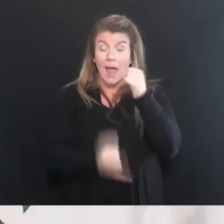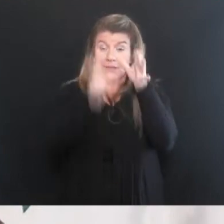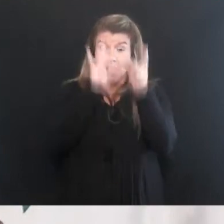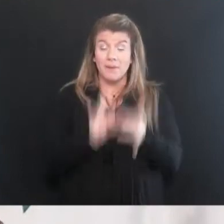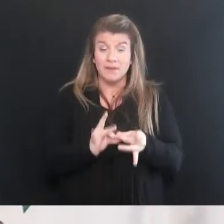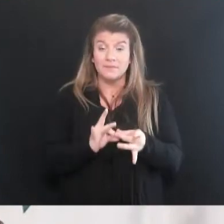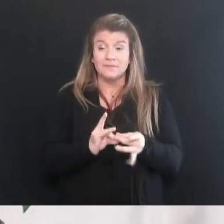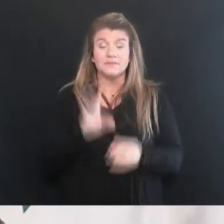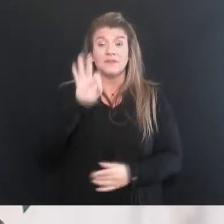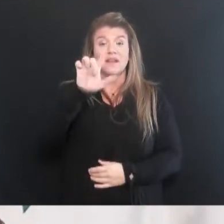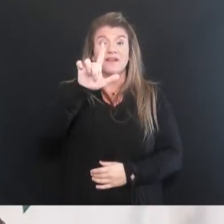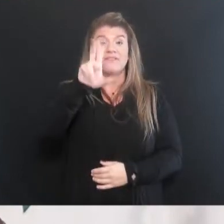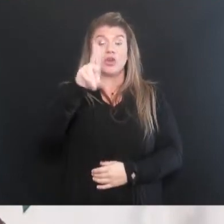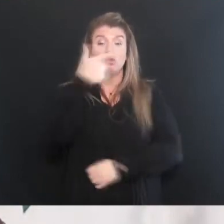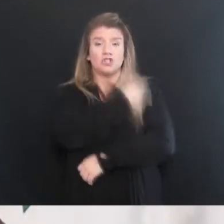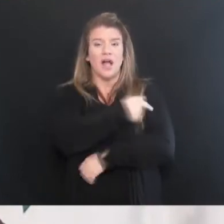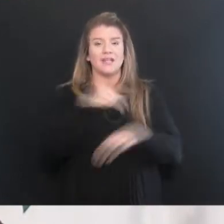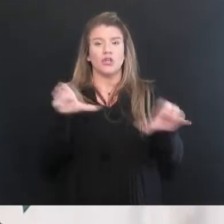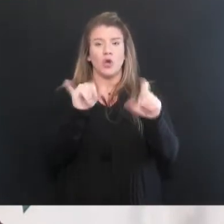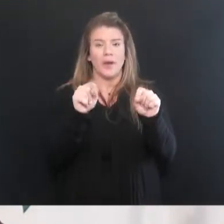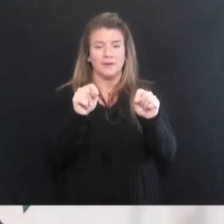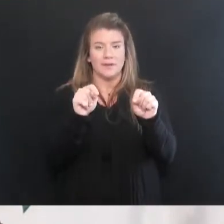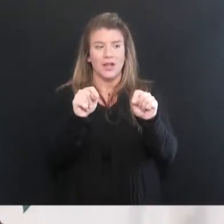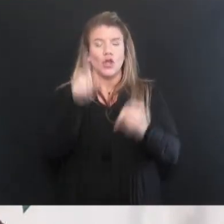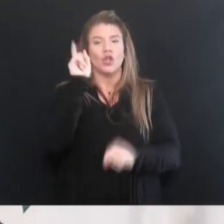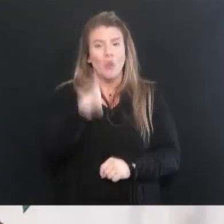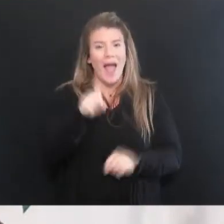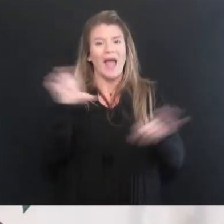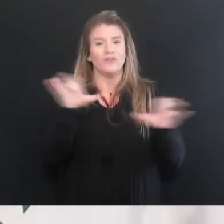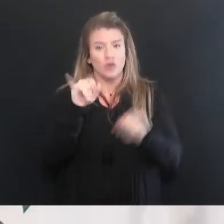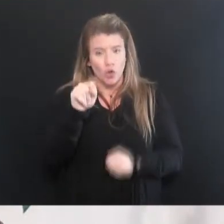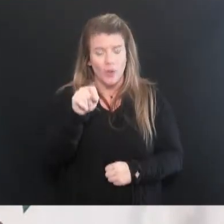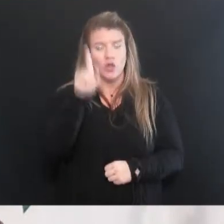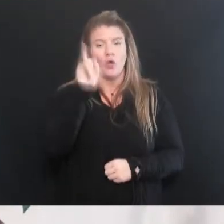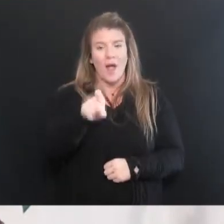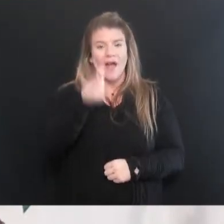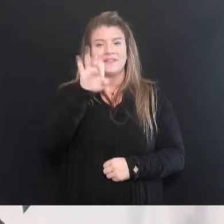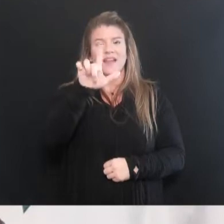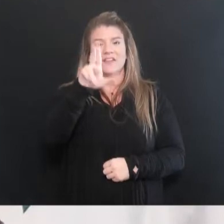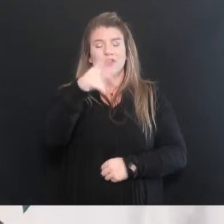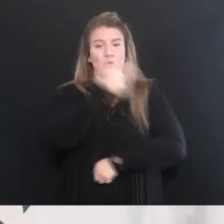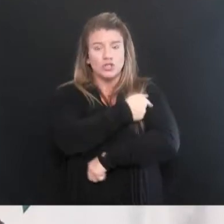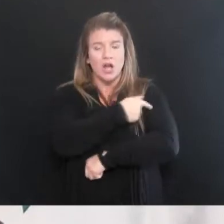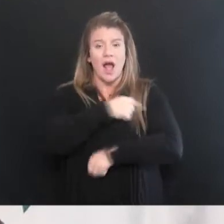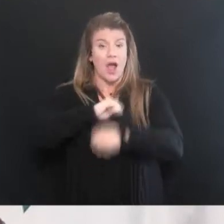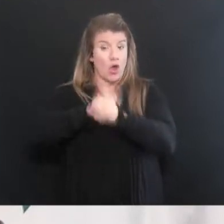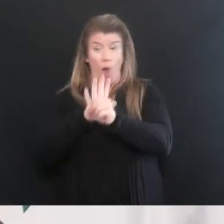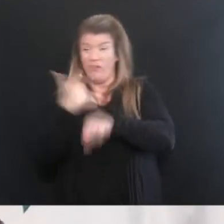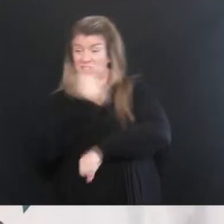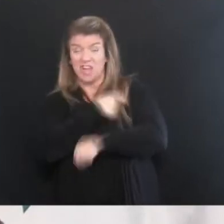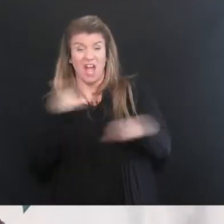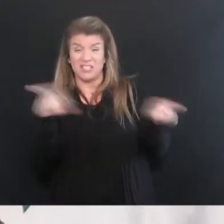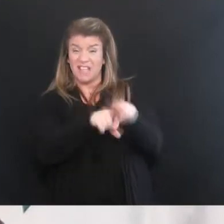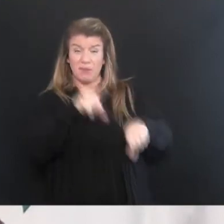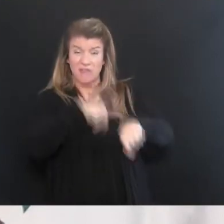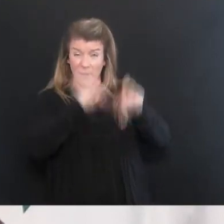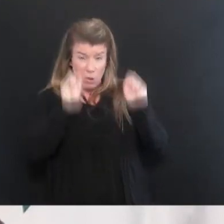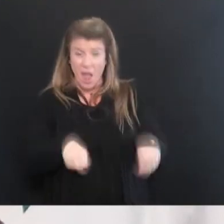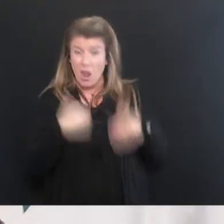is flu shot. Take a flu shot. You got to do it. You can take the flu shot and the COVID shot at the same time,